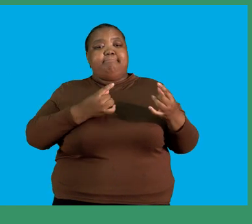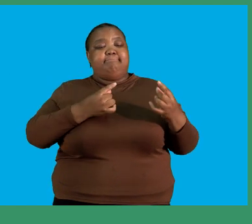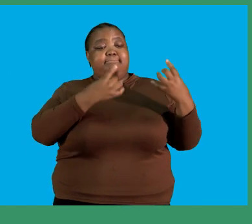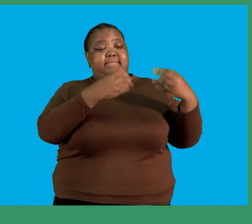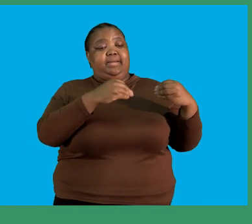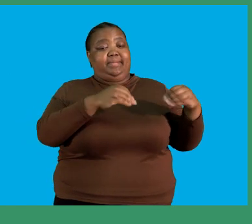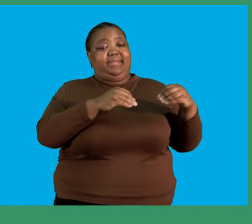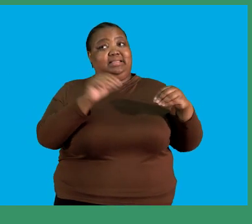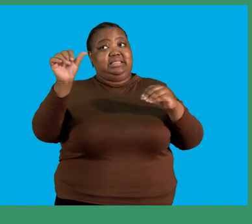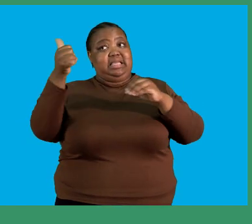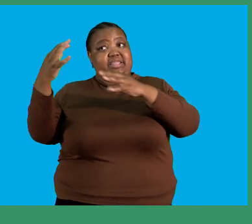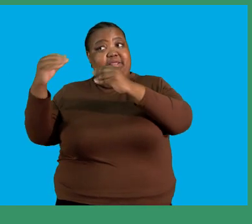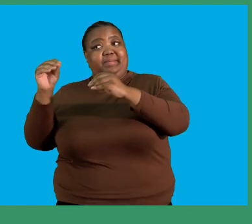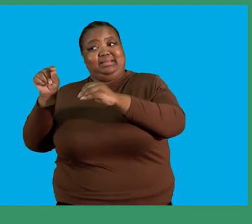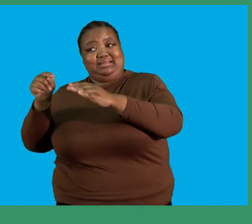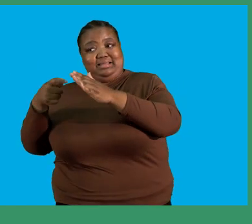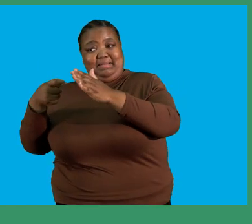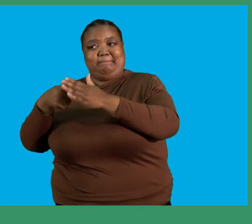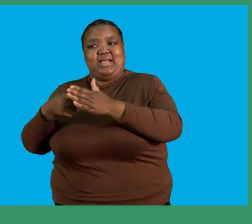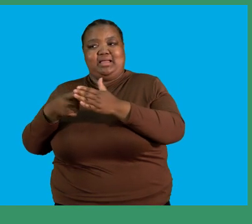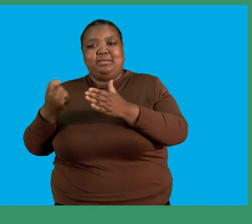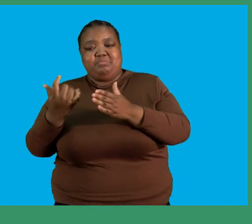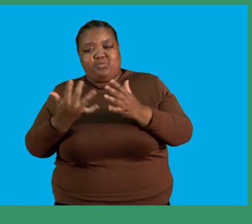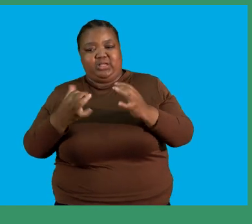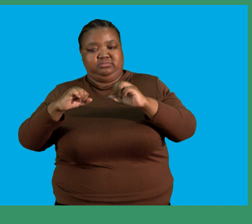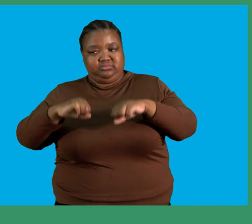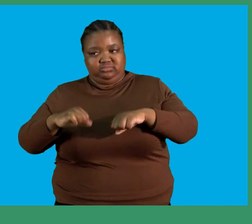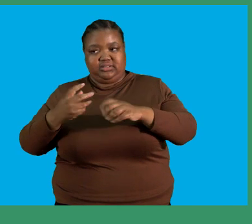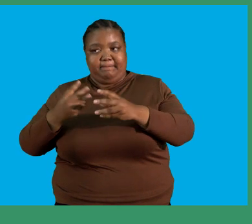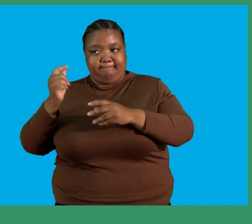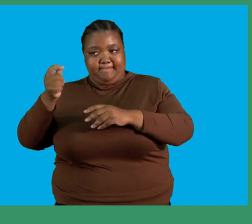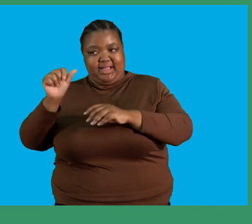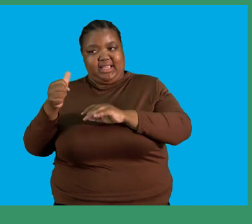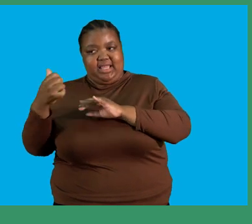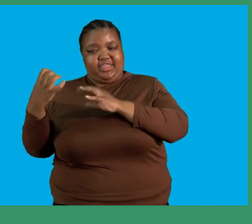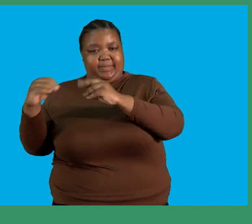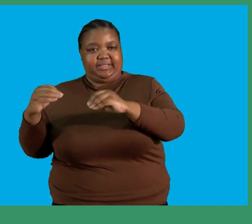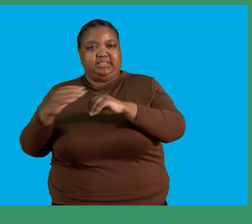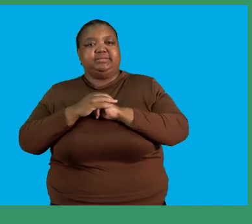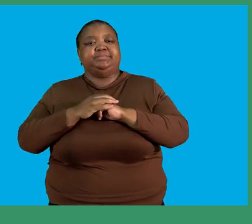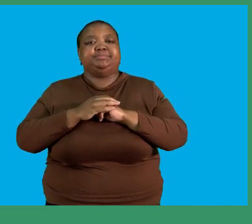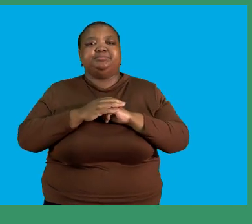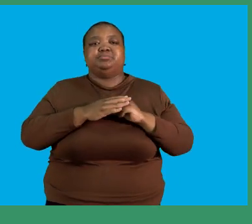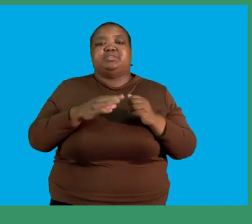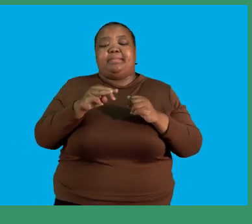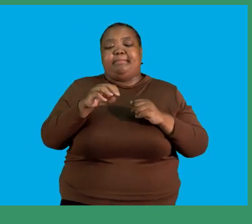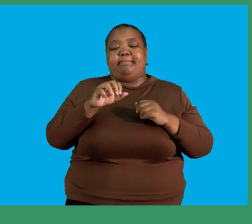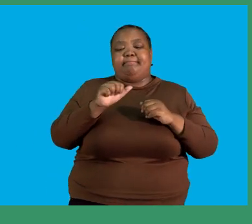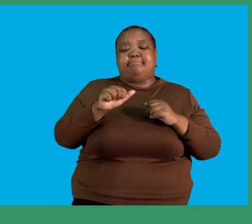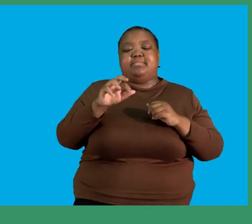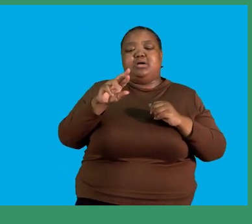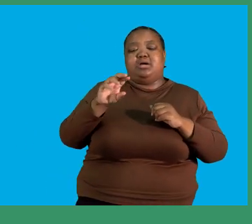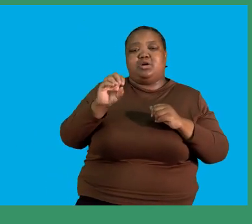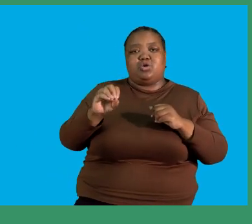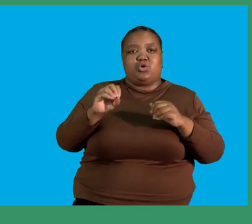an agreed upon price. Now let's look at the components of the macro